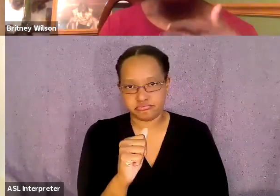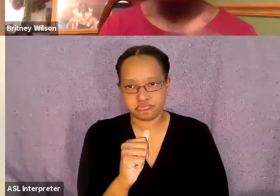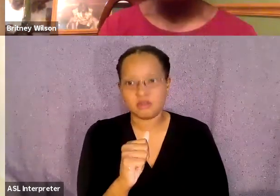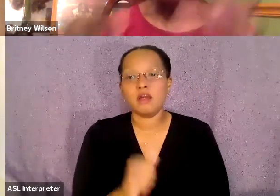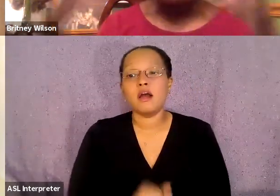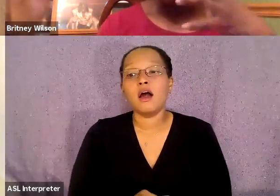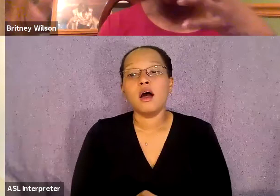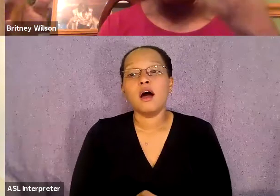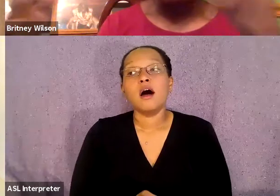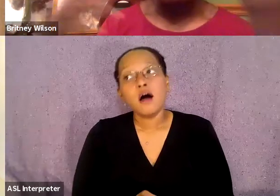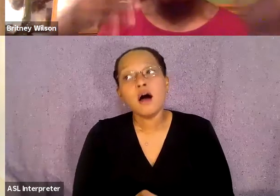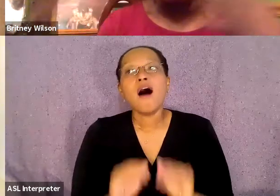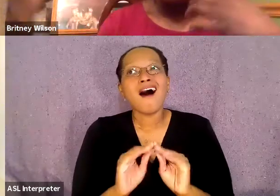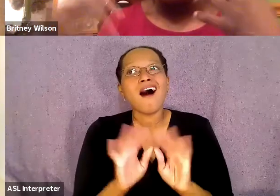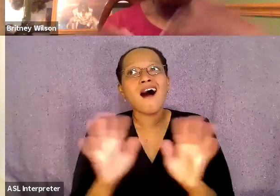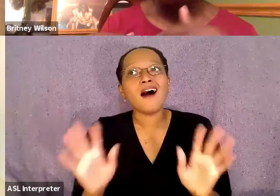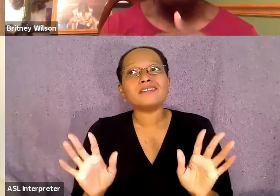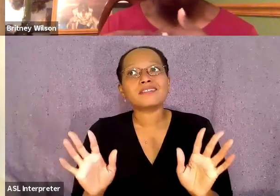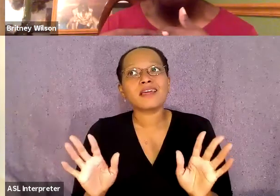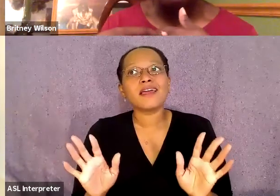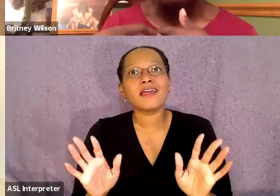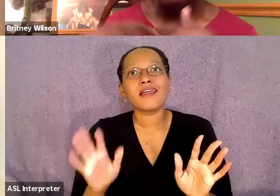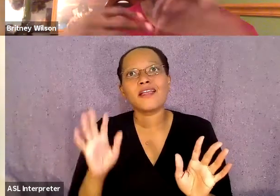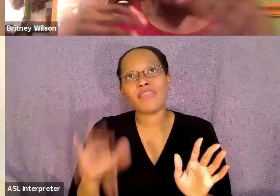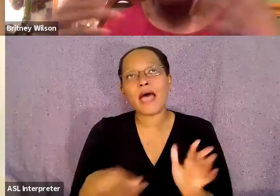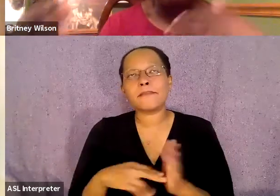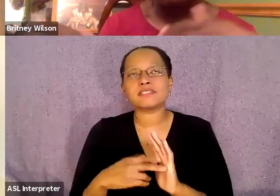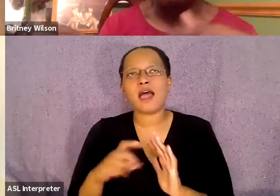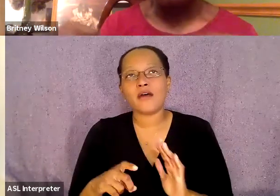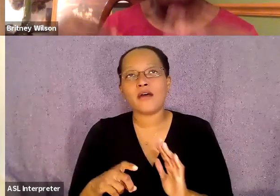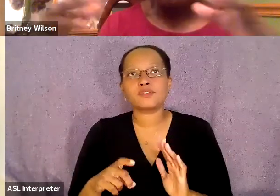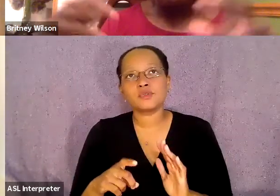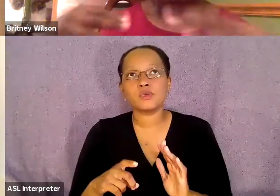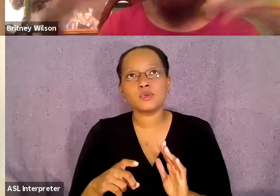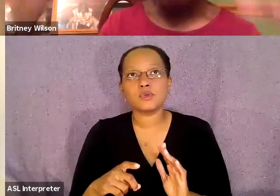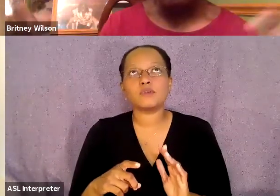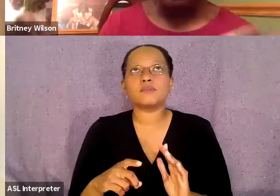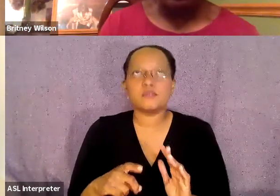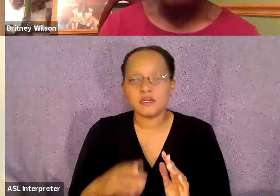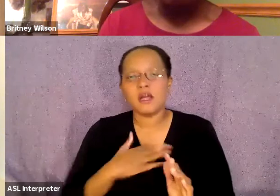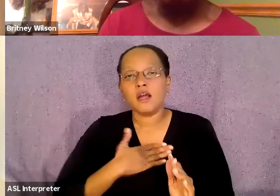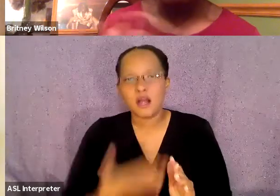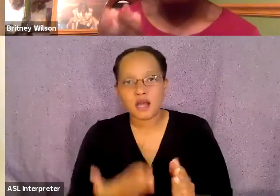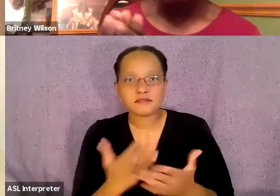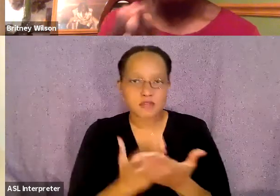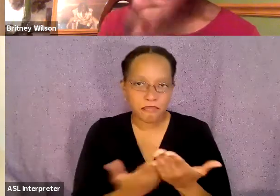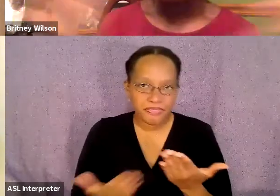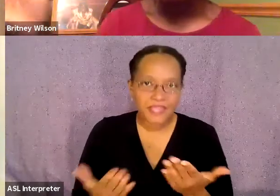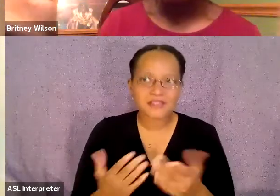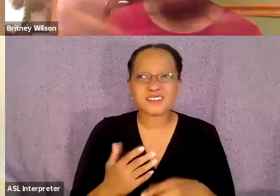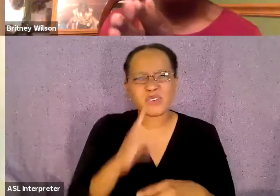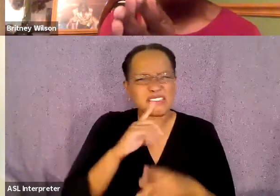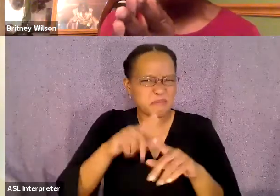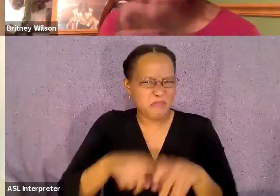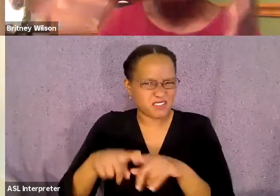obviously, that comes with a lot of different compromises, especially depending on, you know, the setting. But like